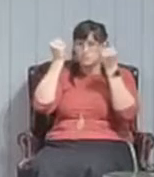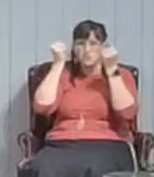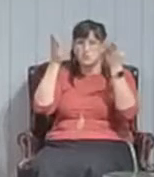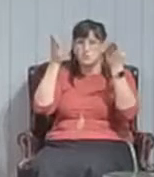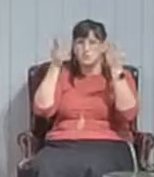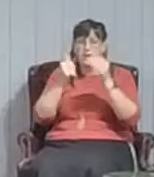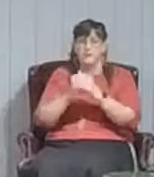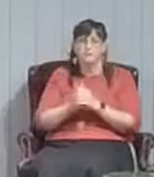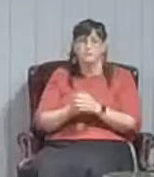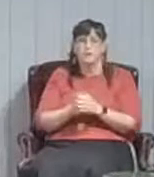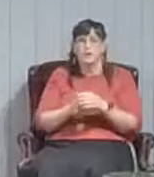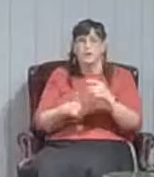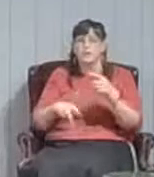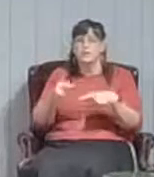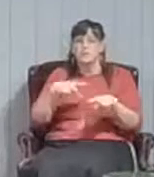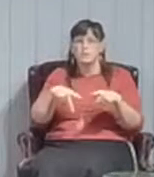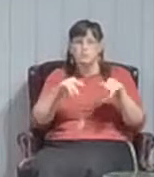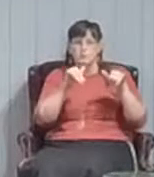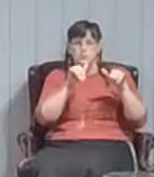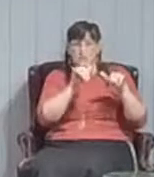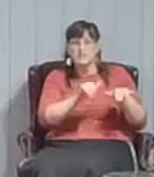But in both cases, God's at work.